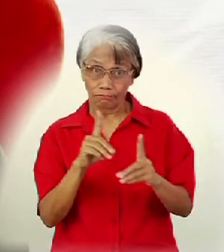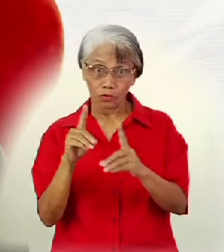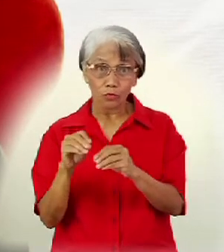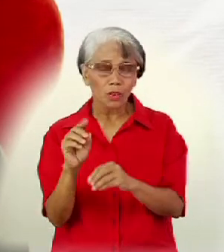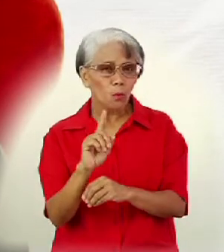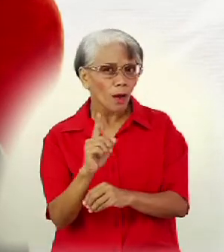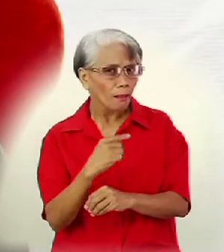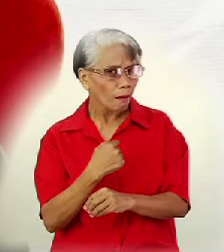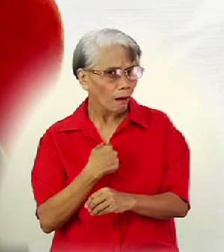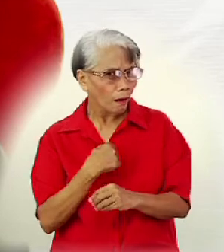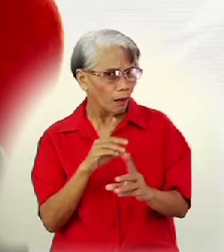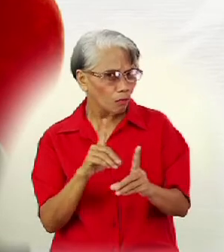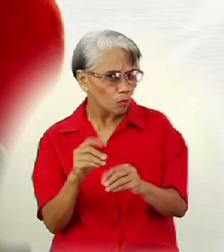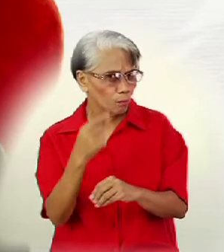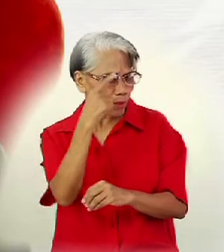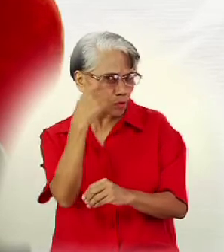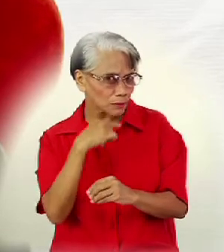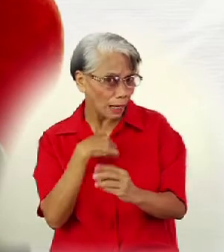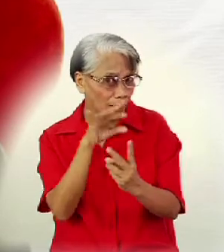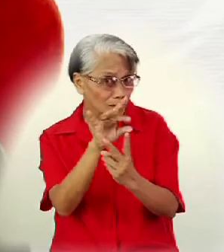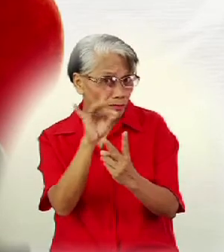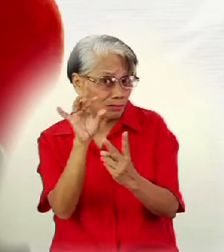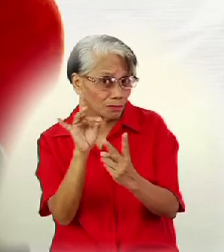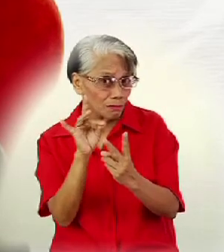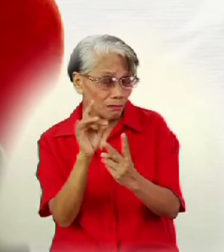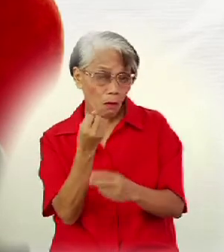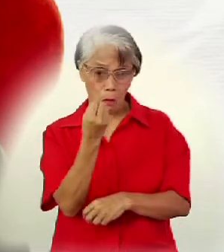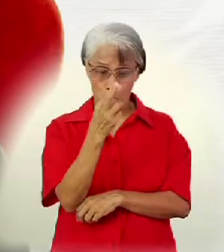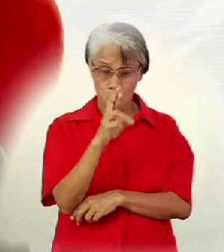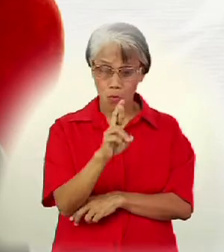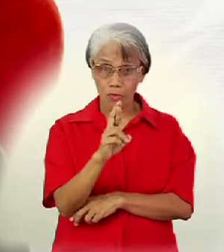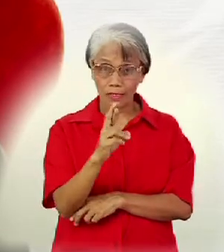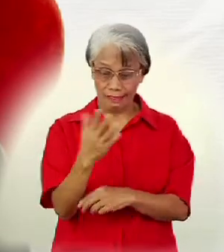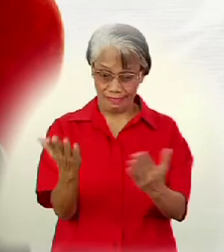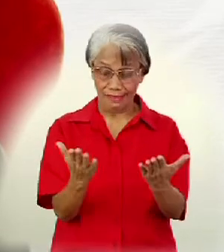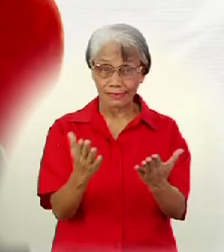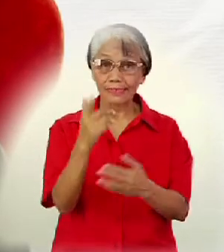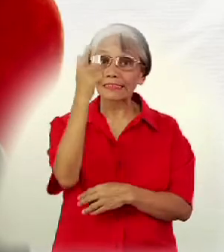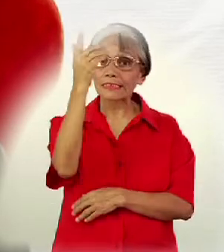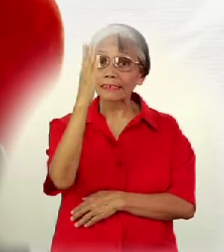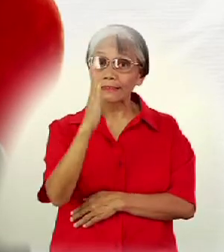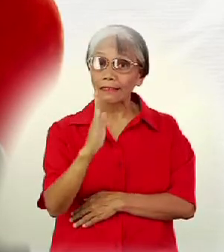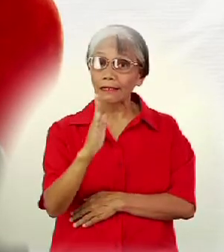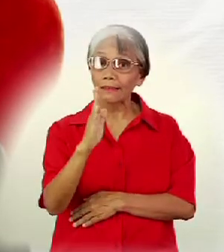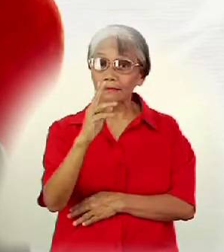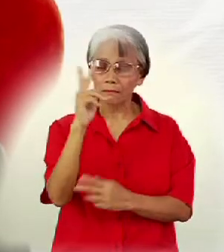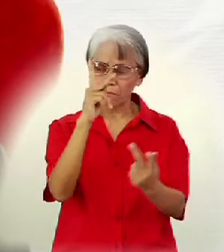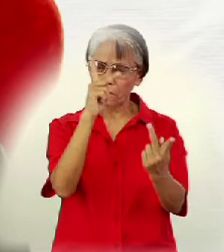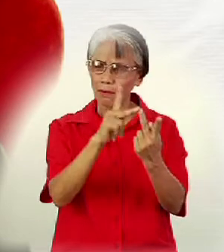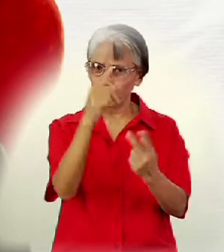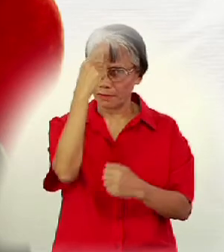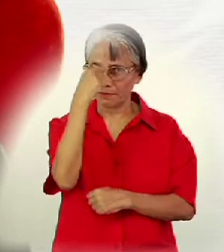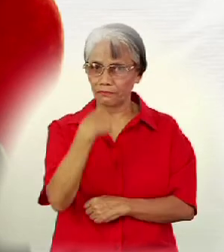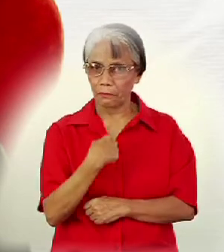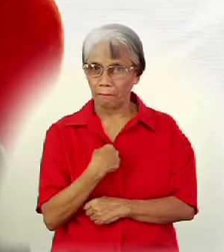doing because I chose this, or because this is God's purpose for